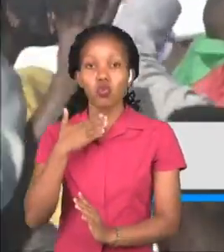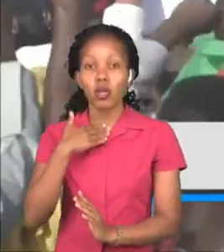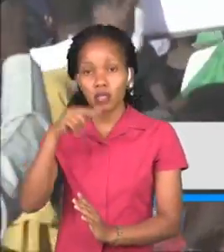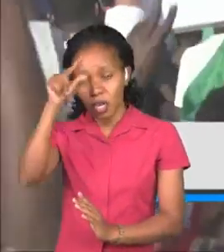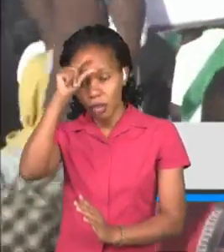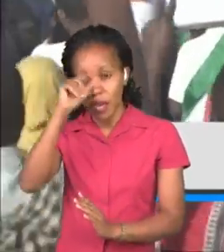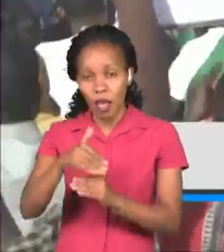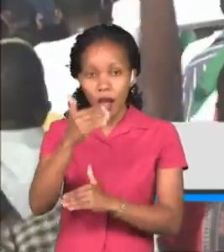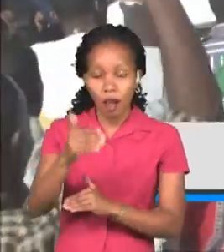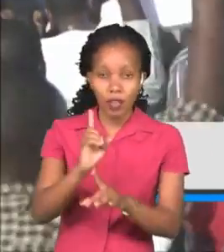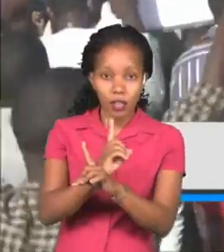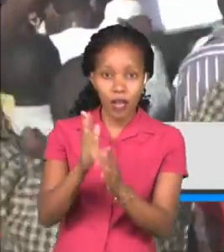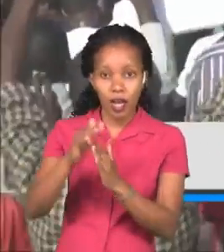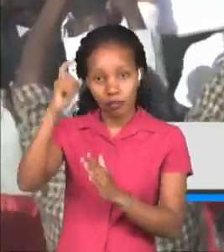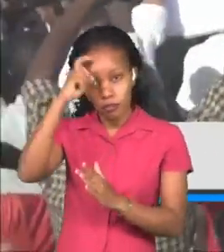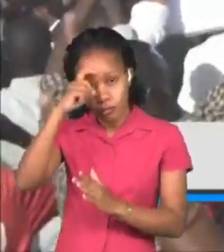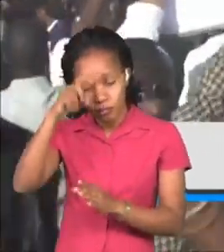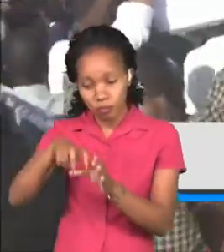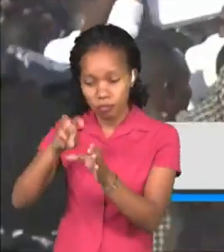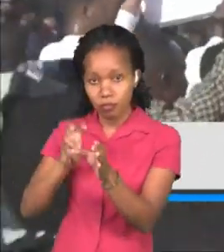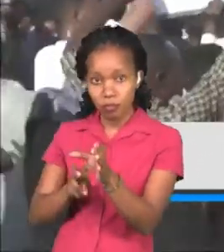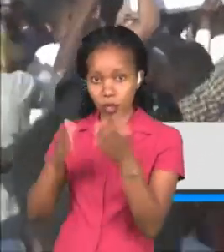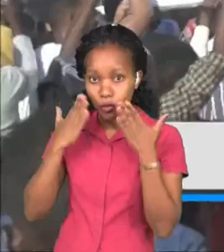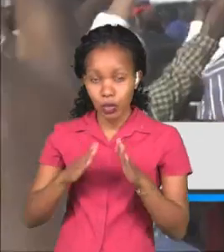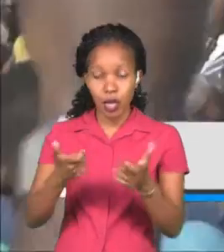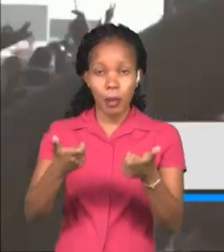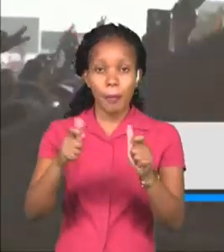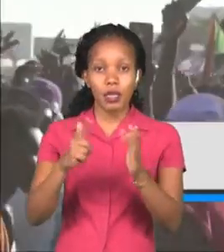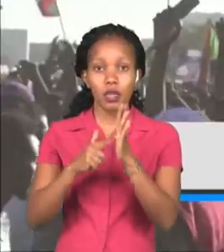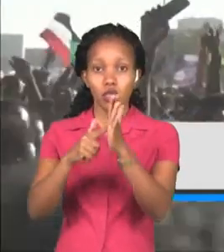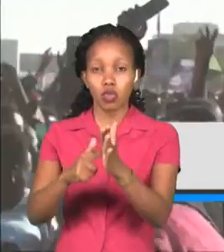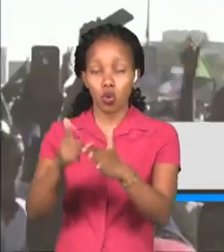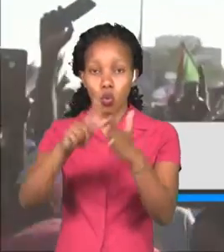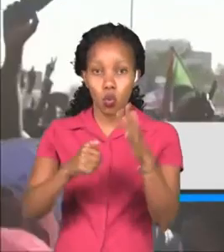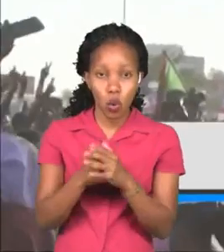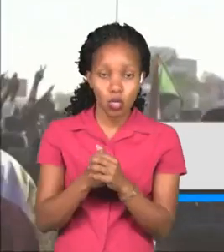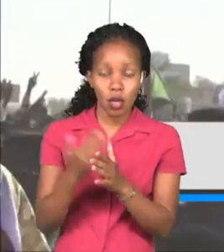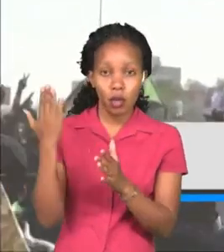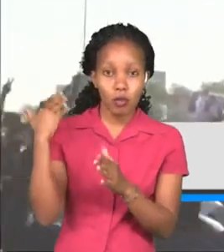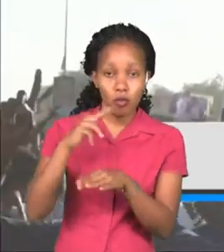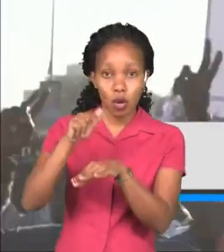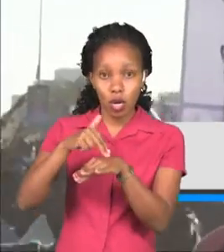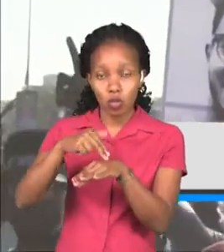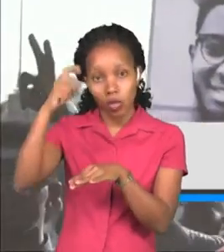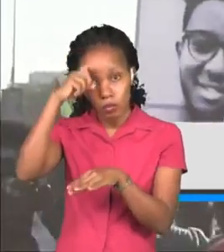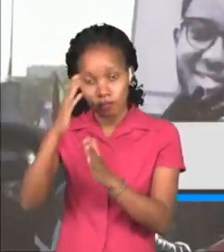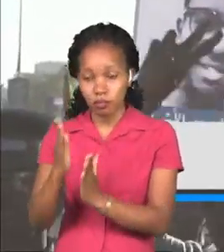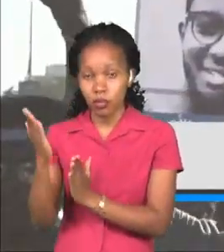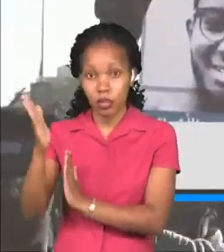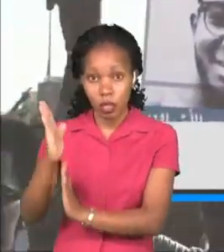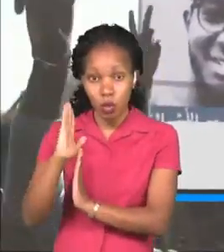the defense minister and the intelligence chief stepped down. State media has indicated that the former head of the National Intelligence and Security